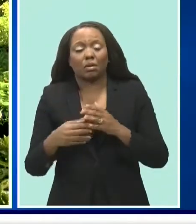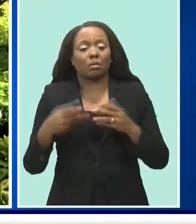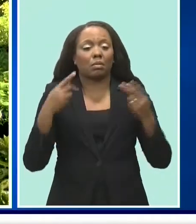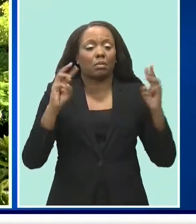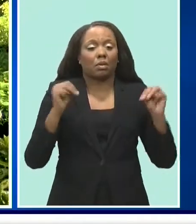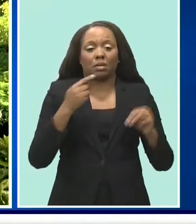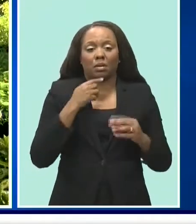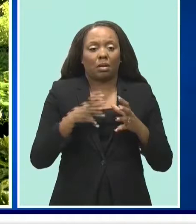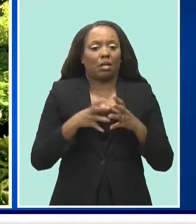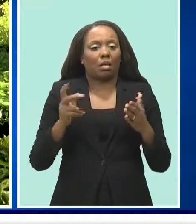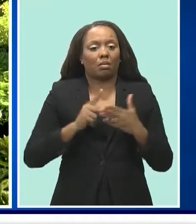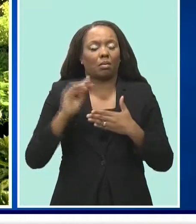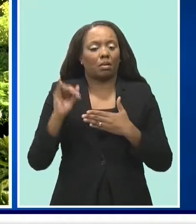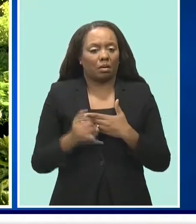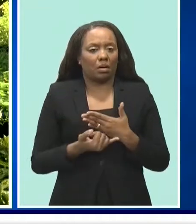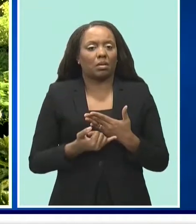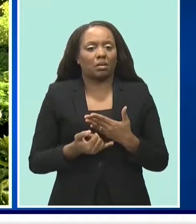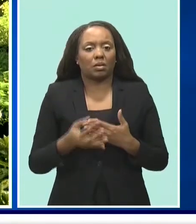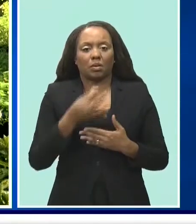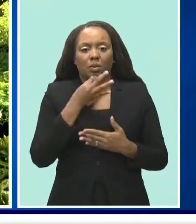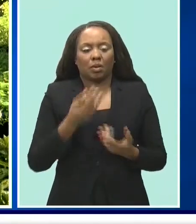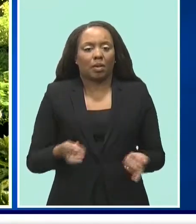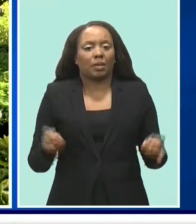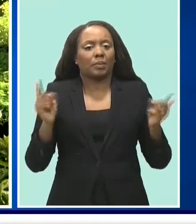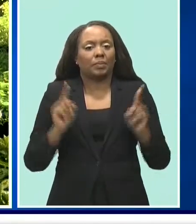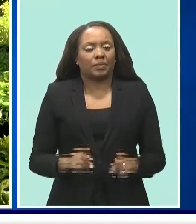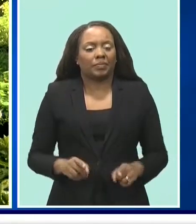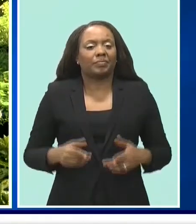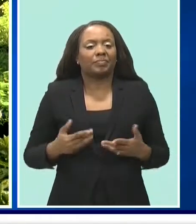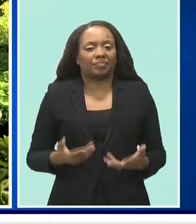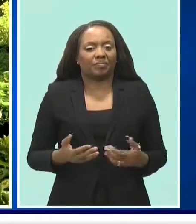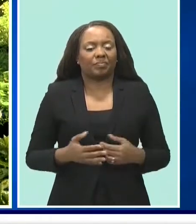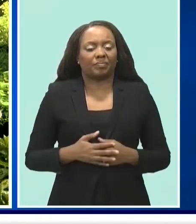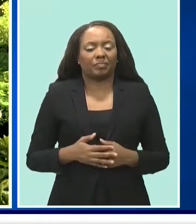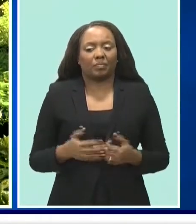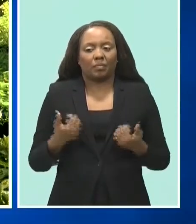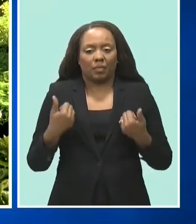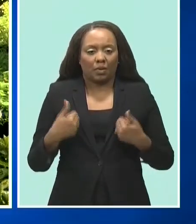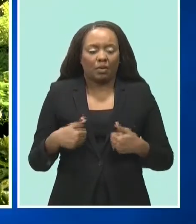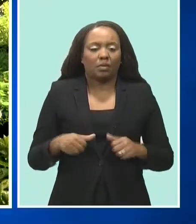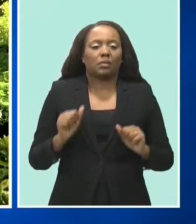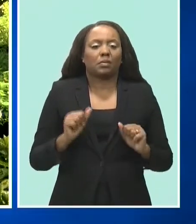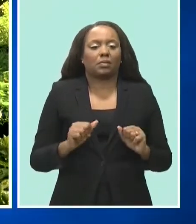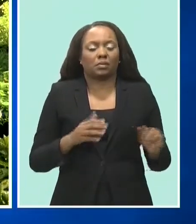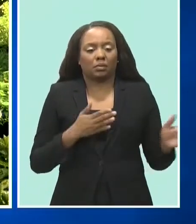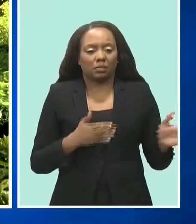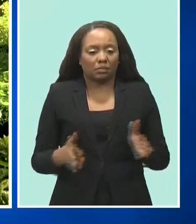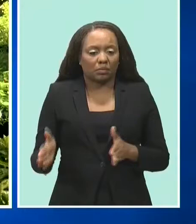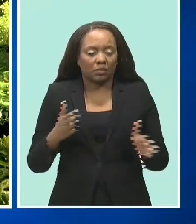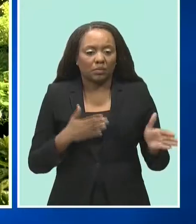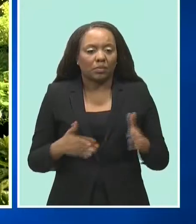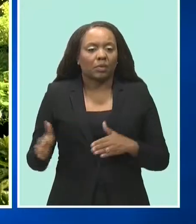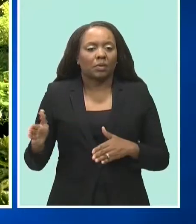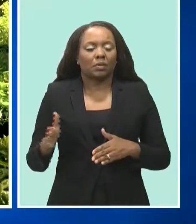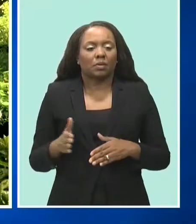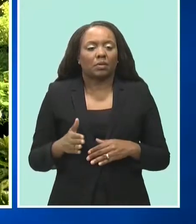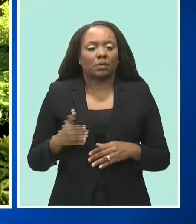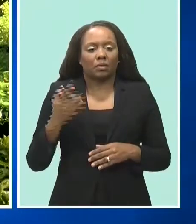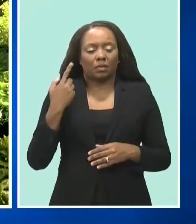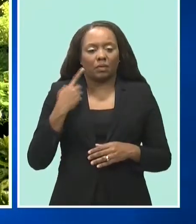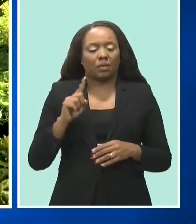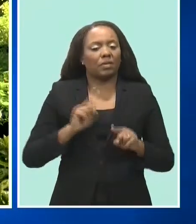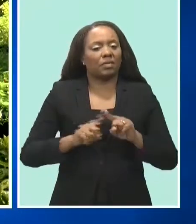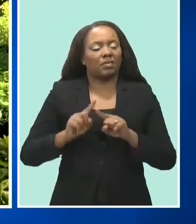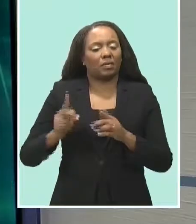lot of projects on the board now coming up, and we're trying to grow and prepare for